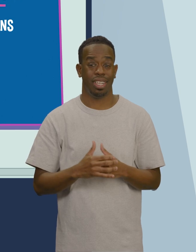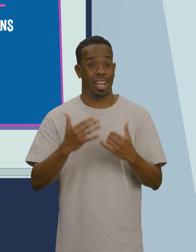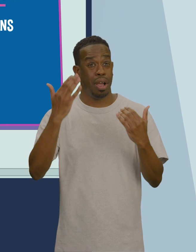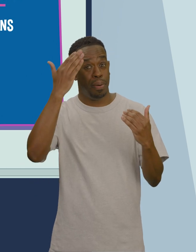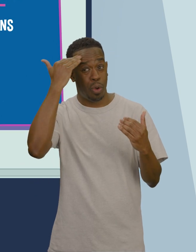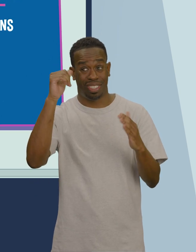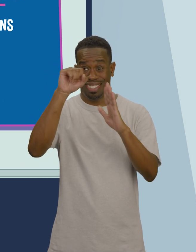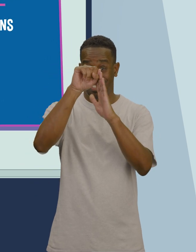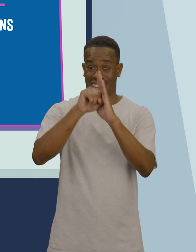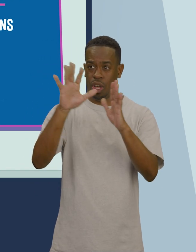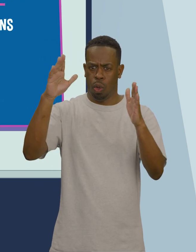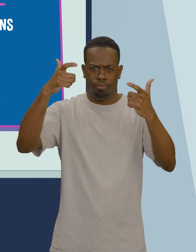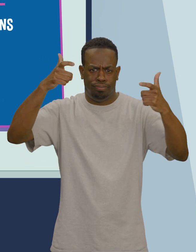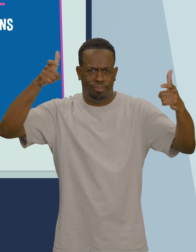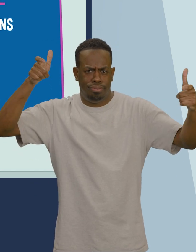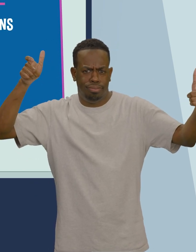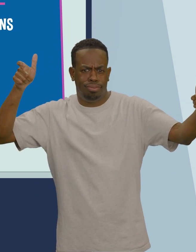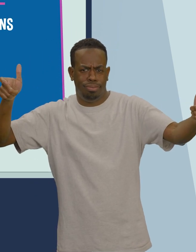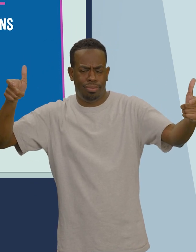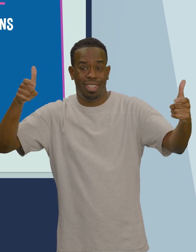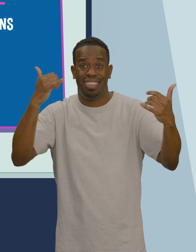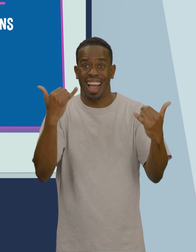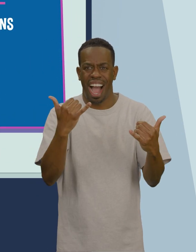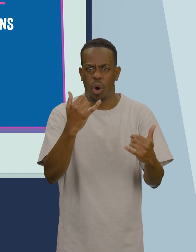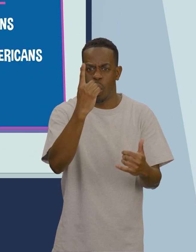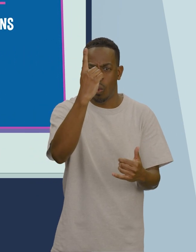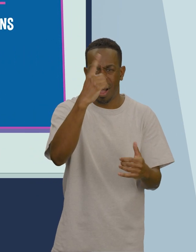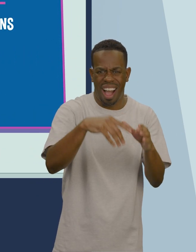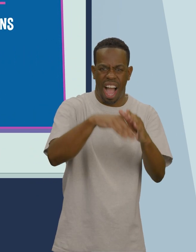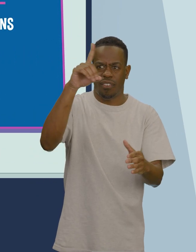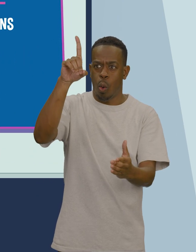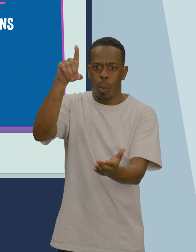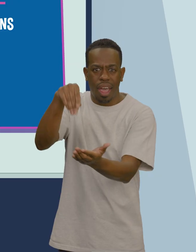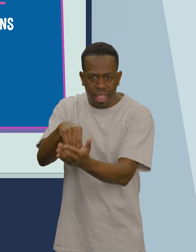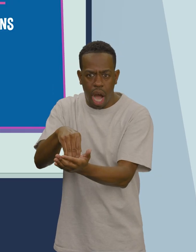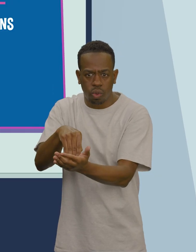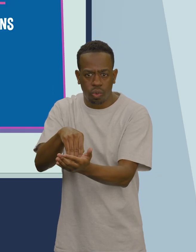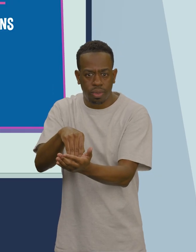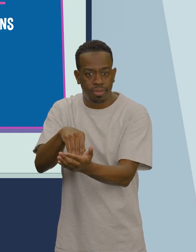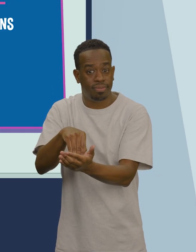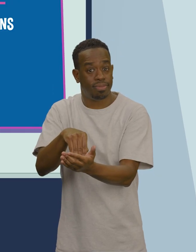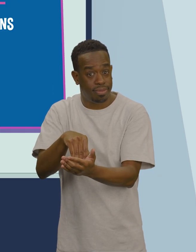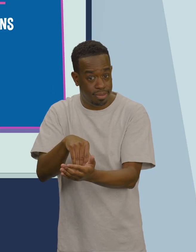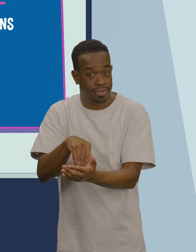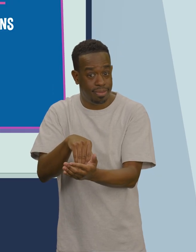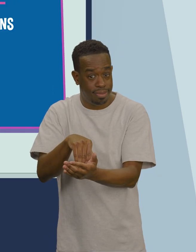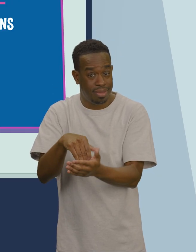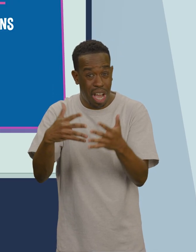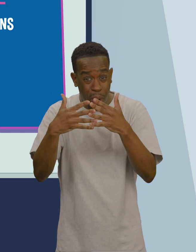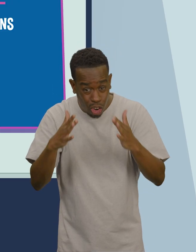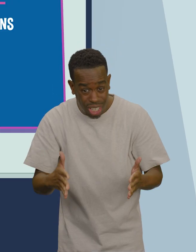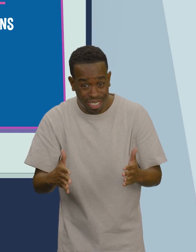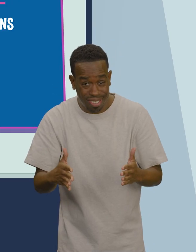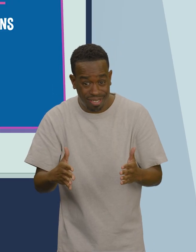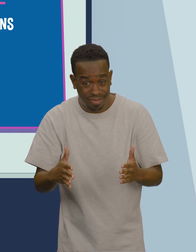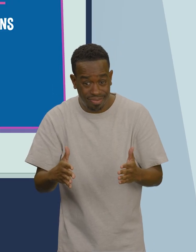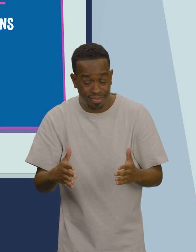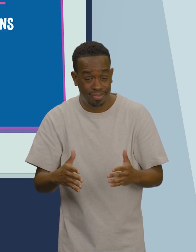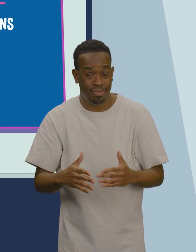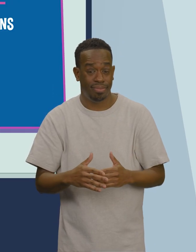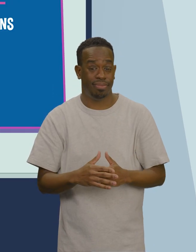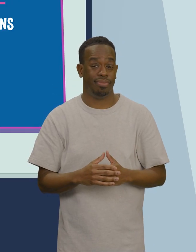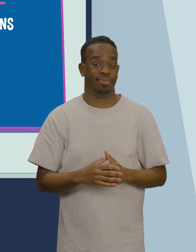And because our state is so large, that's actually 1 in every 1,000 Americans.